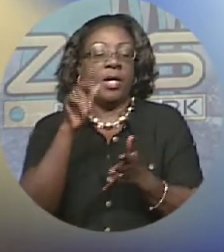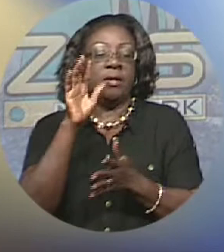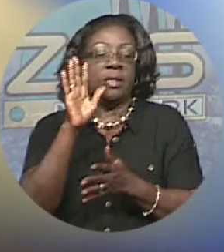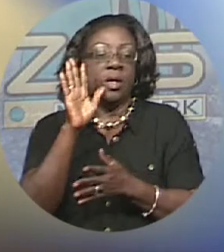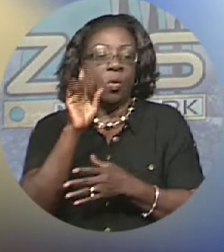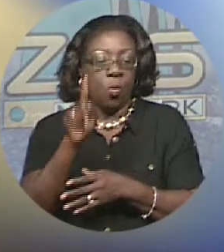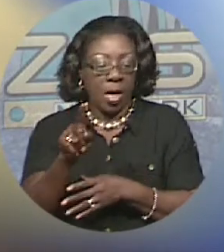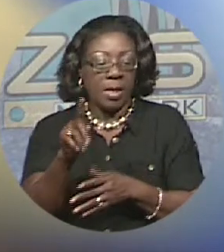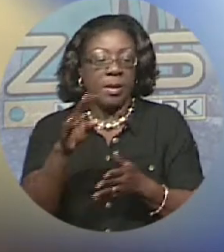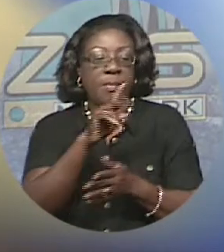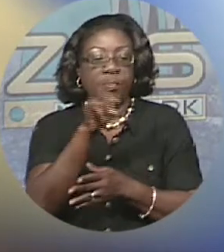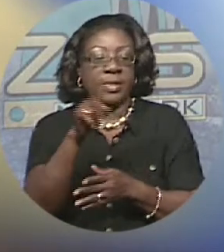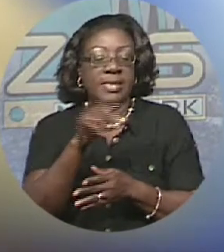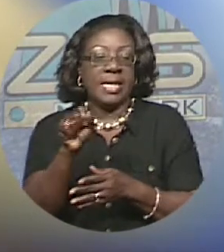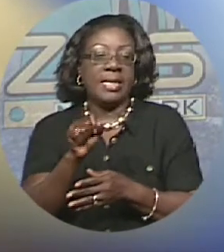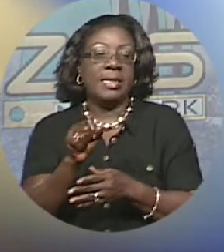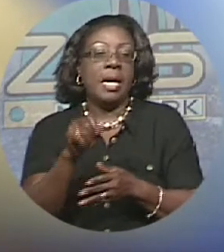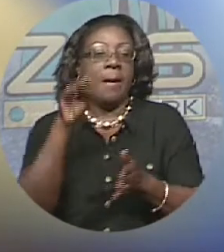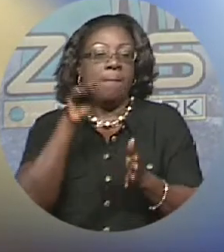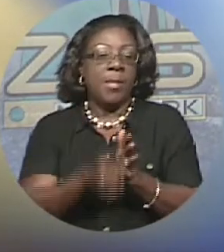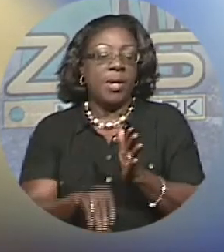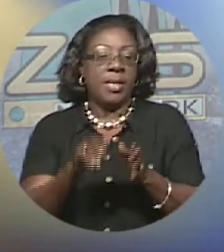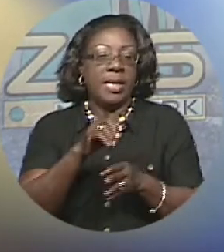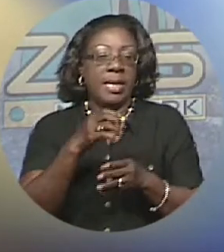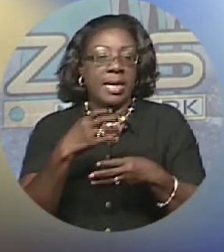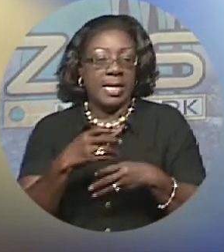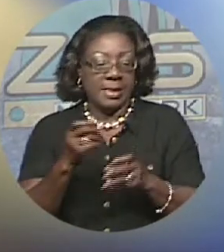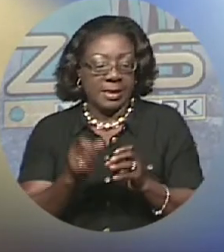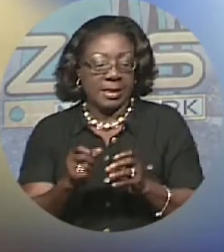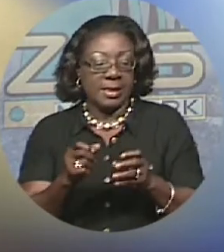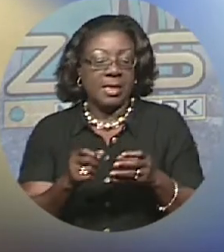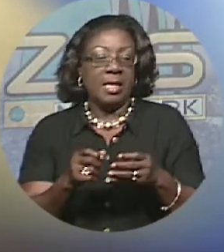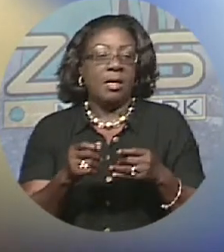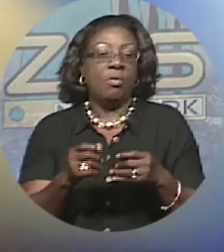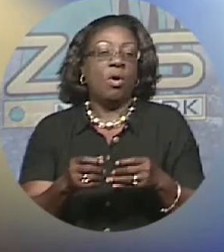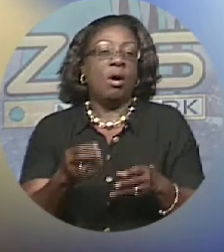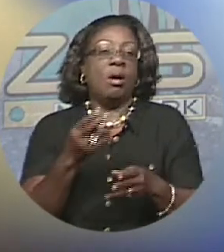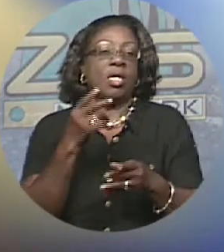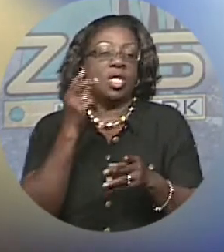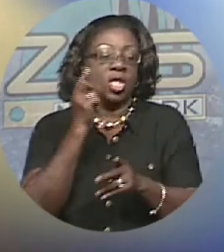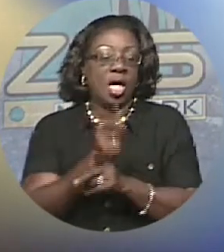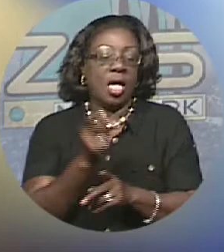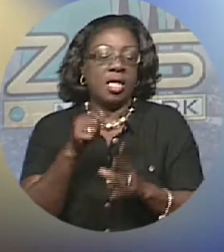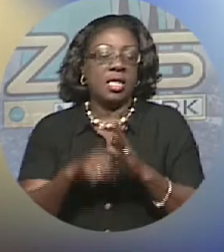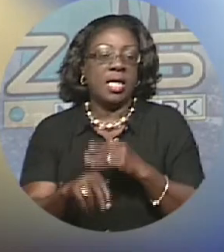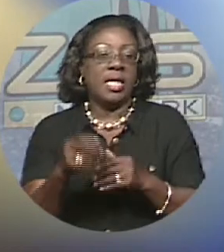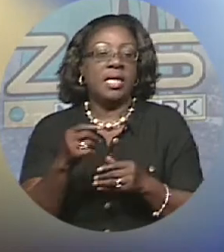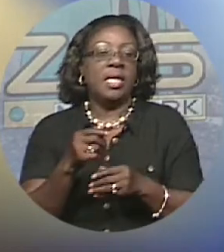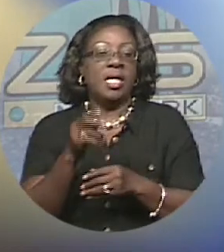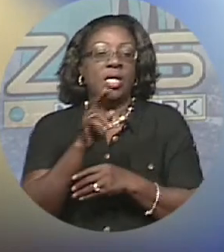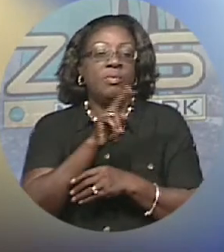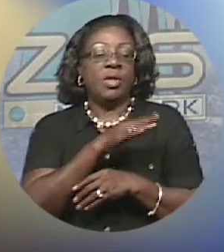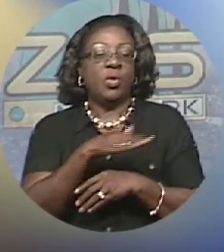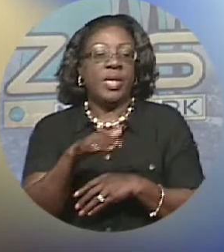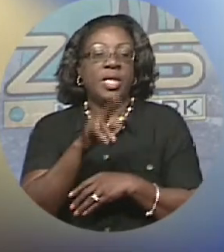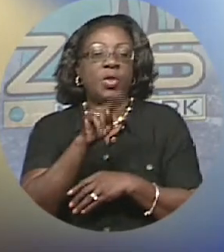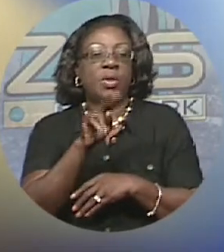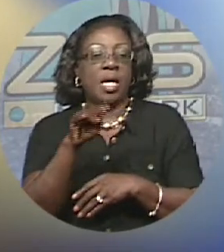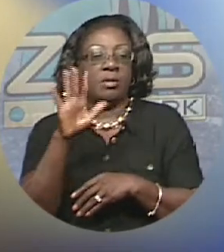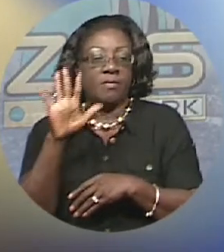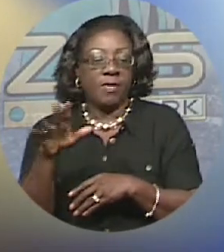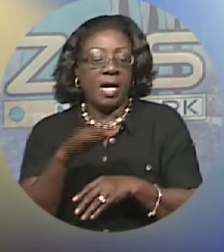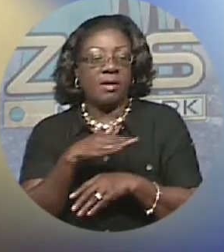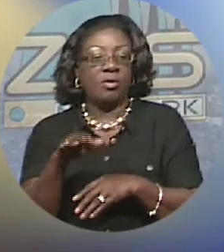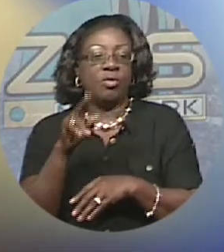murder cases ended with convictions between 2005 and 2009. He further added that the IDB noted that from 2007